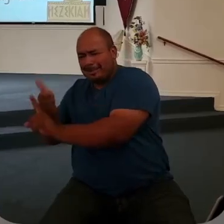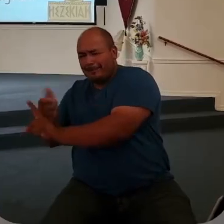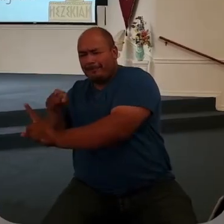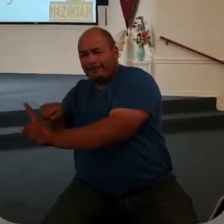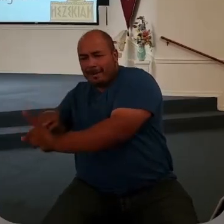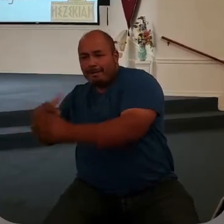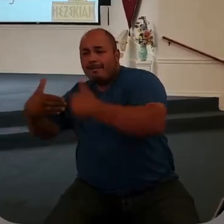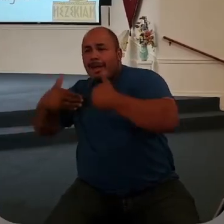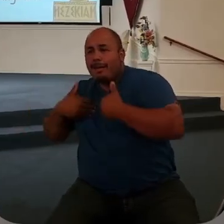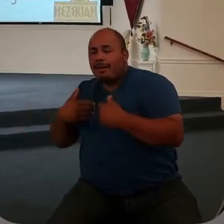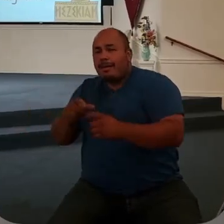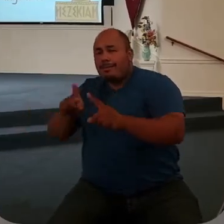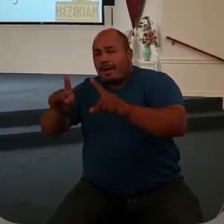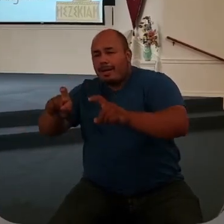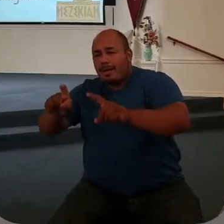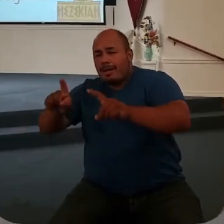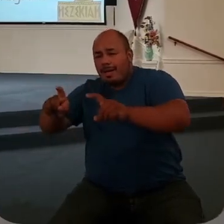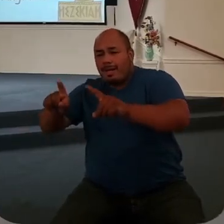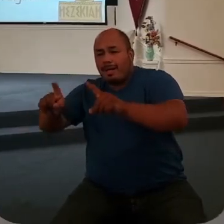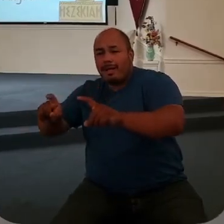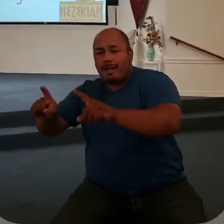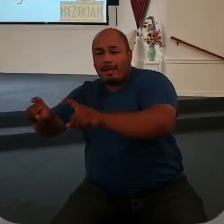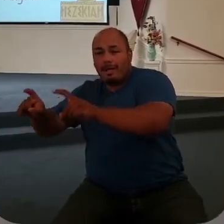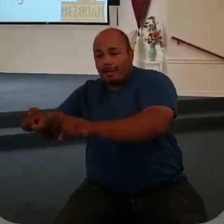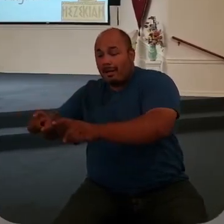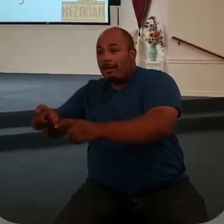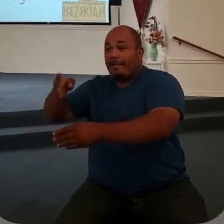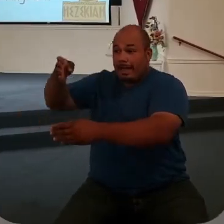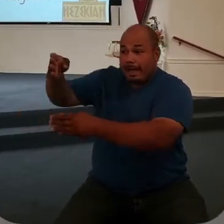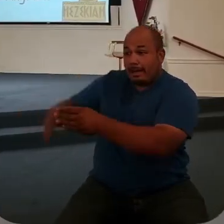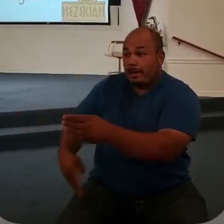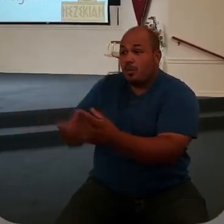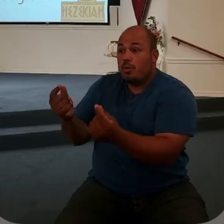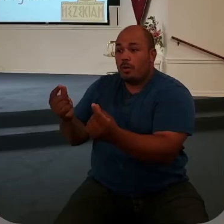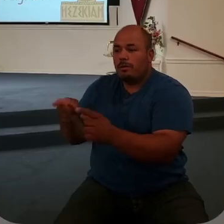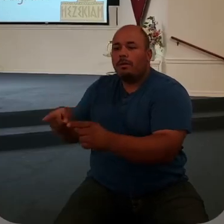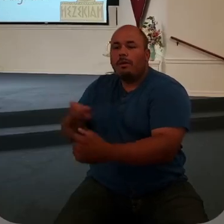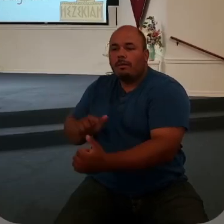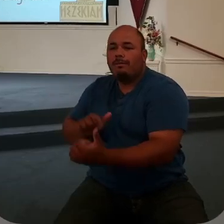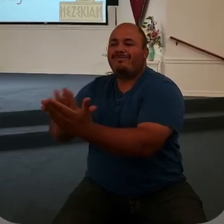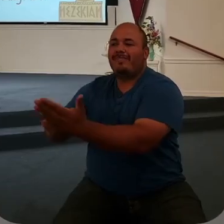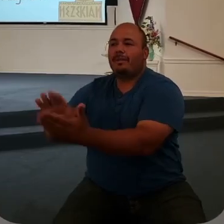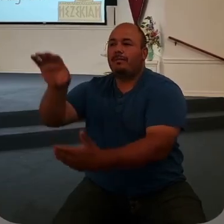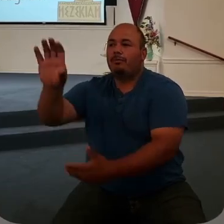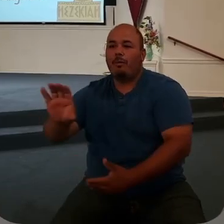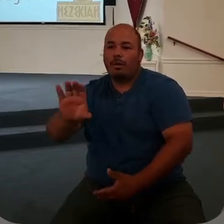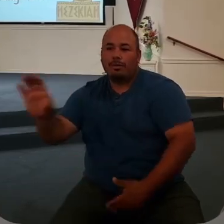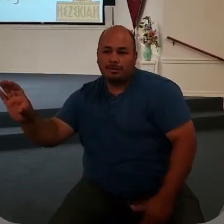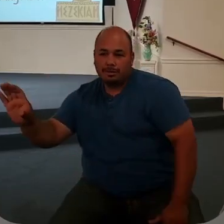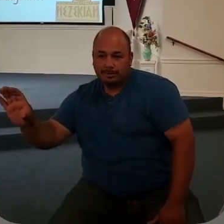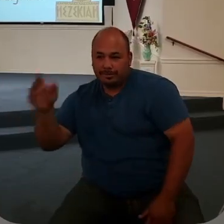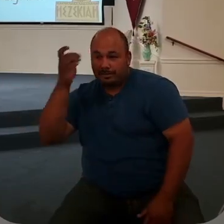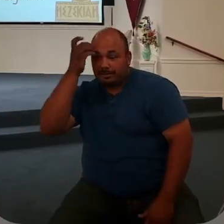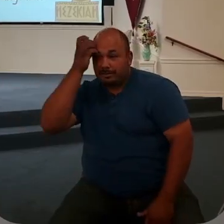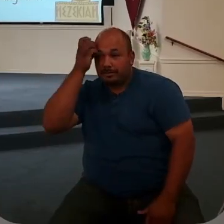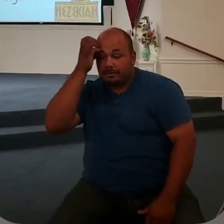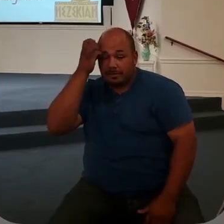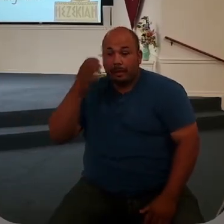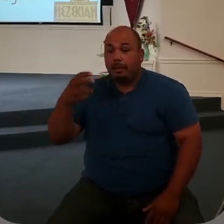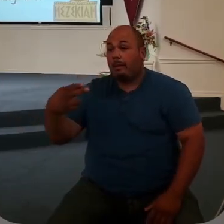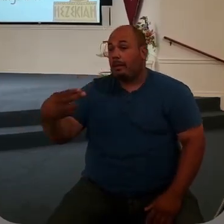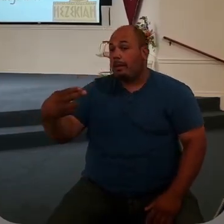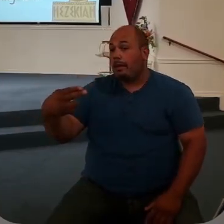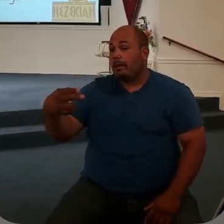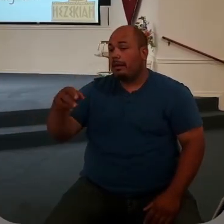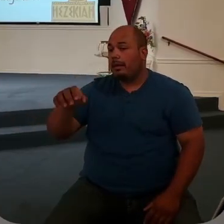and opposition, and in the end, he faced the cross. Hezekiah was faithful too. He was a man